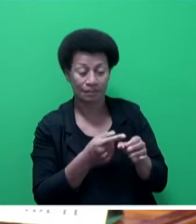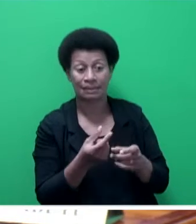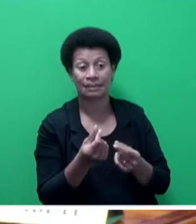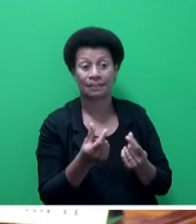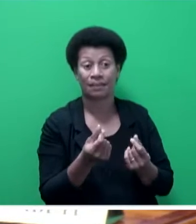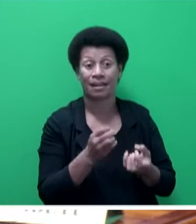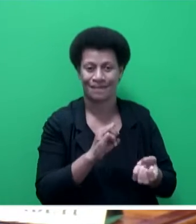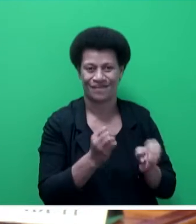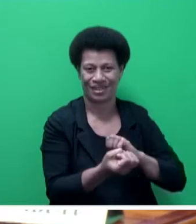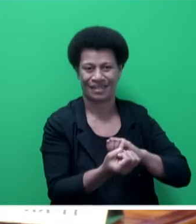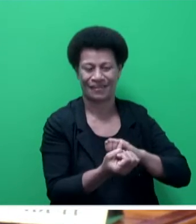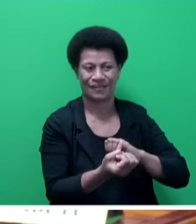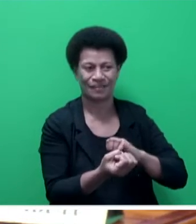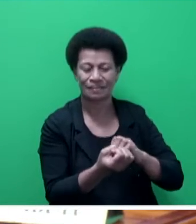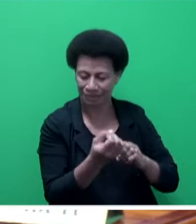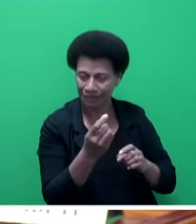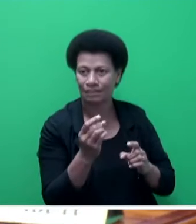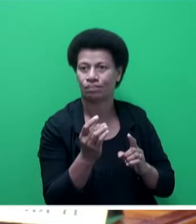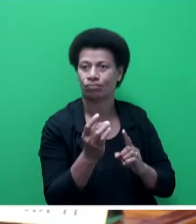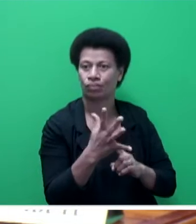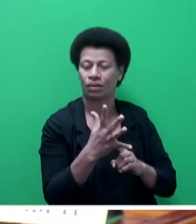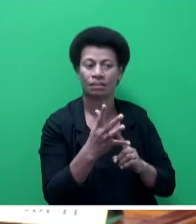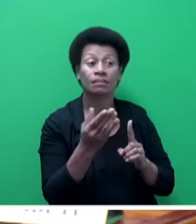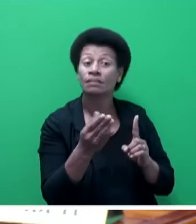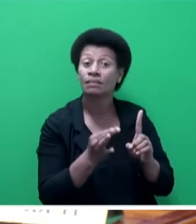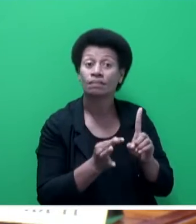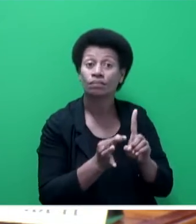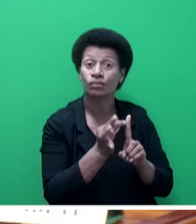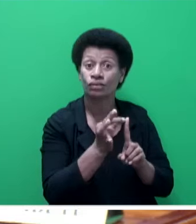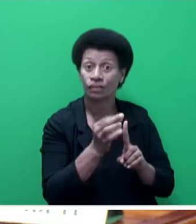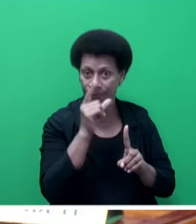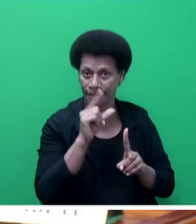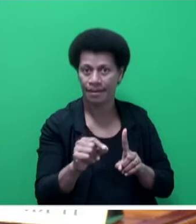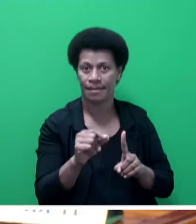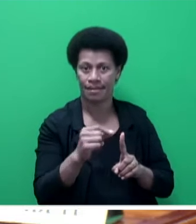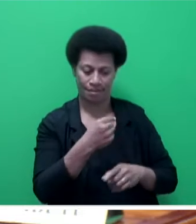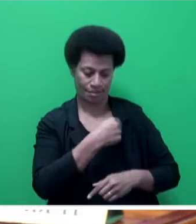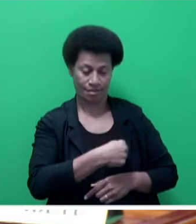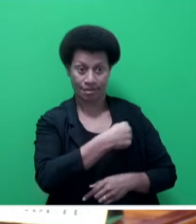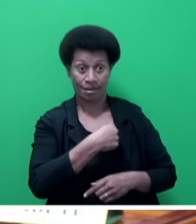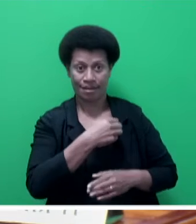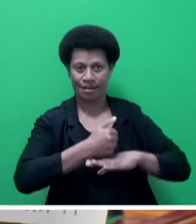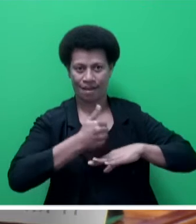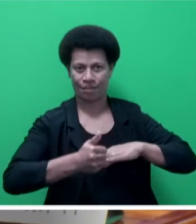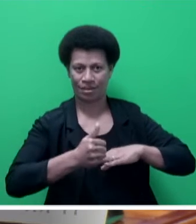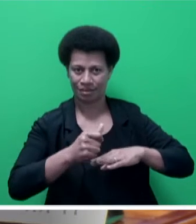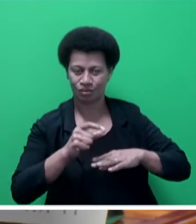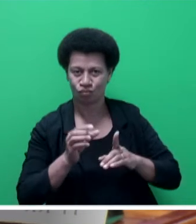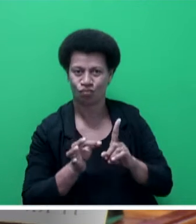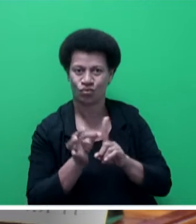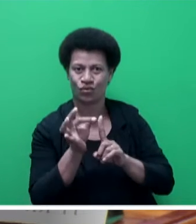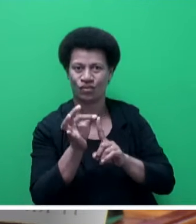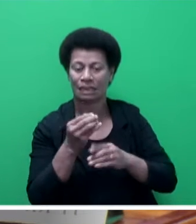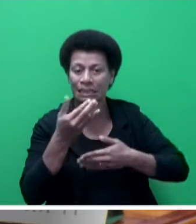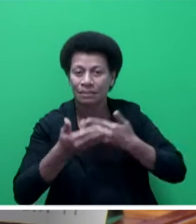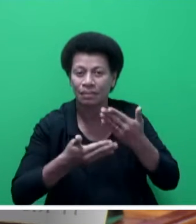effective, can be improved, and the government is committed to making those improvements. I'll explain a bit, Mr. Speaker,